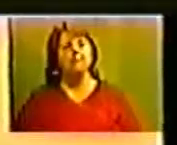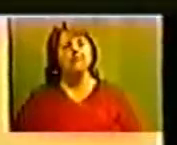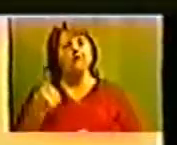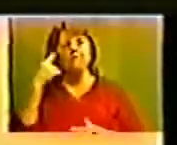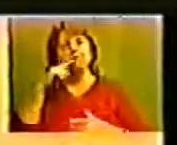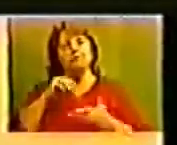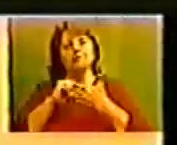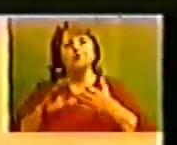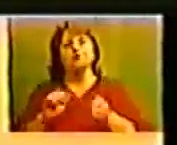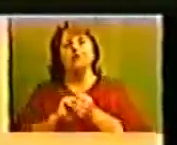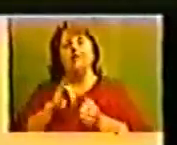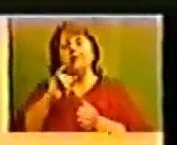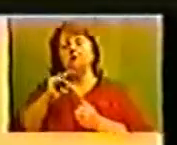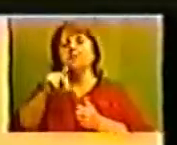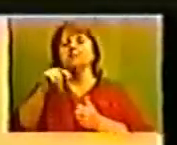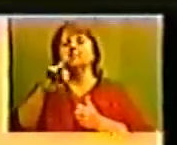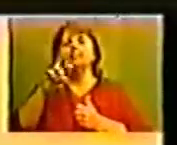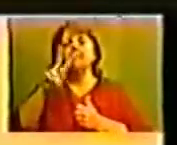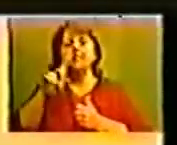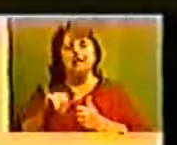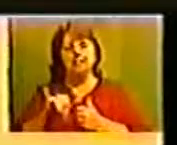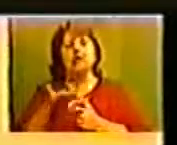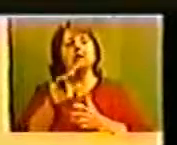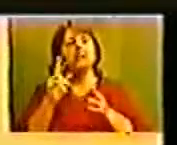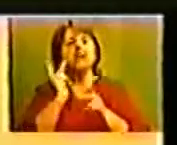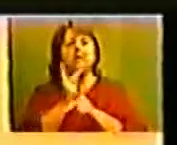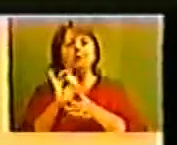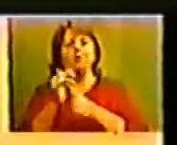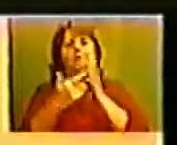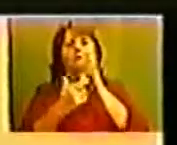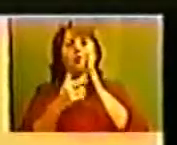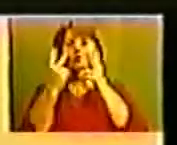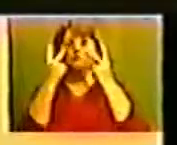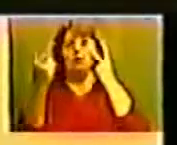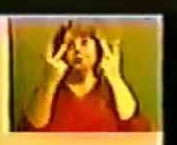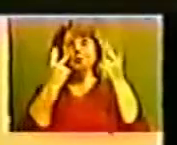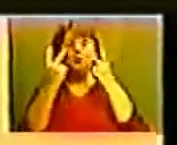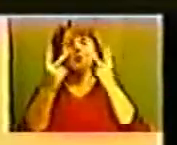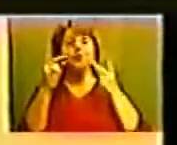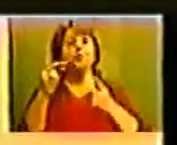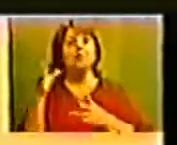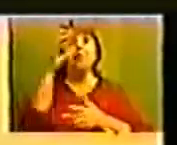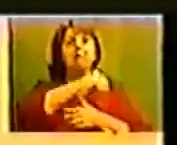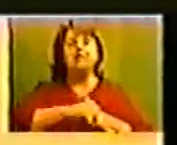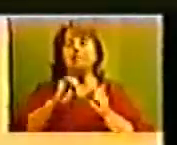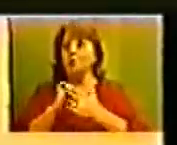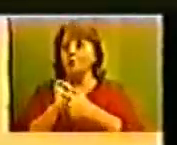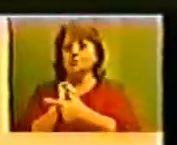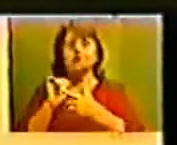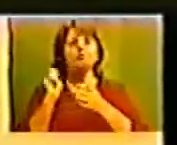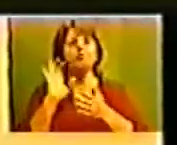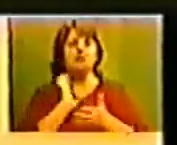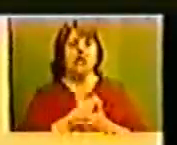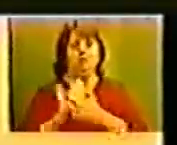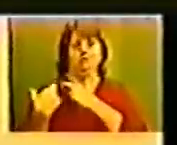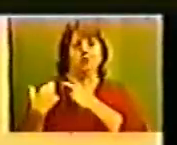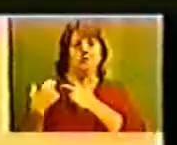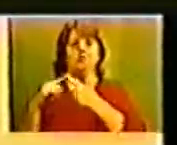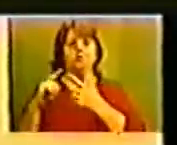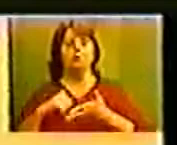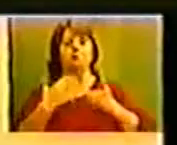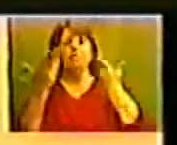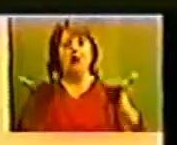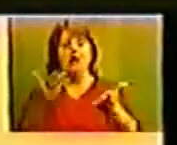Accommodations for students with impulsivity. Keep the rules in view. Remember that they miss the cues, so it's our responsibility